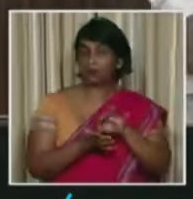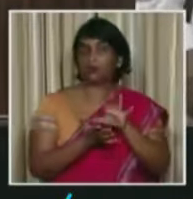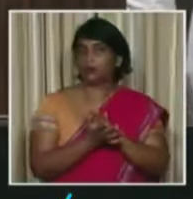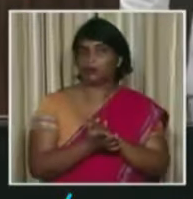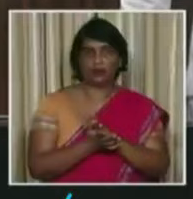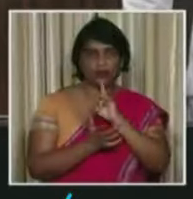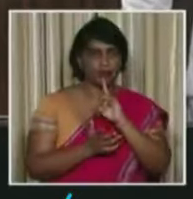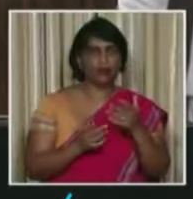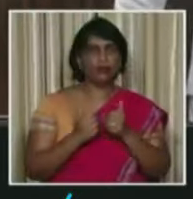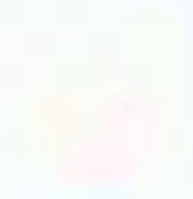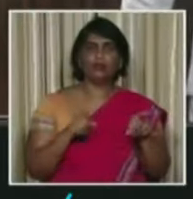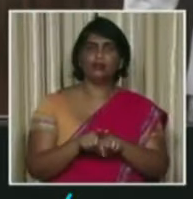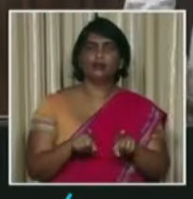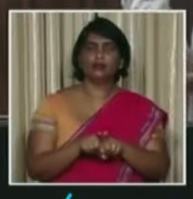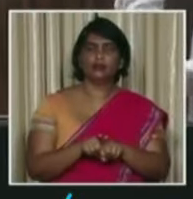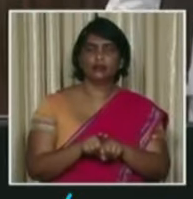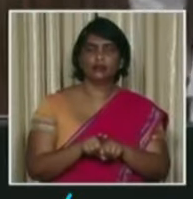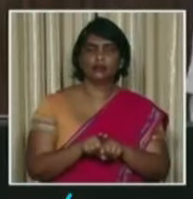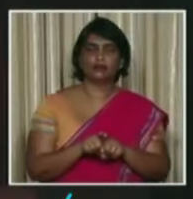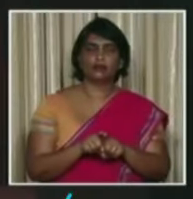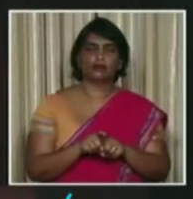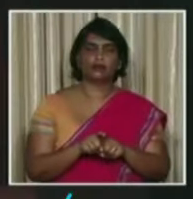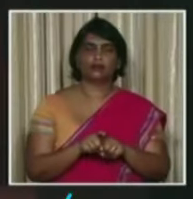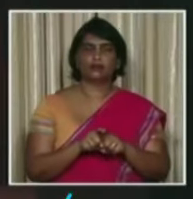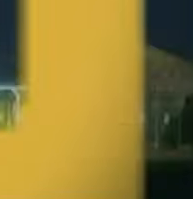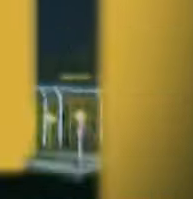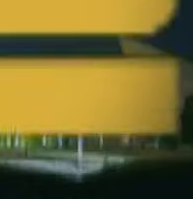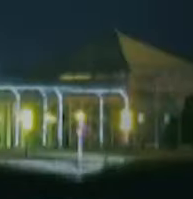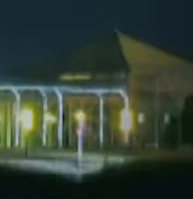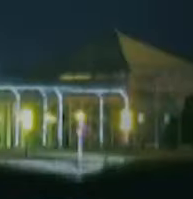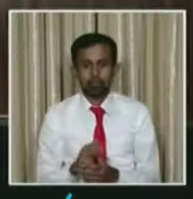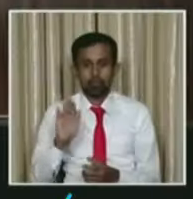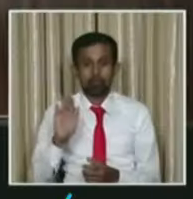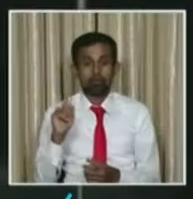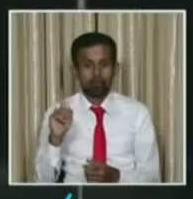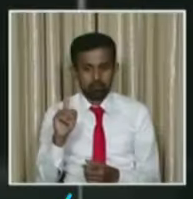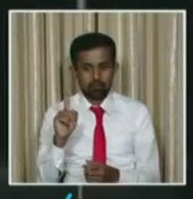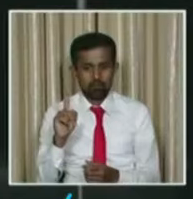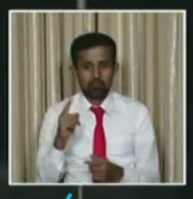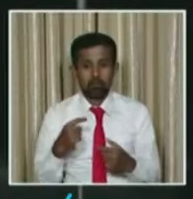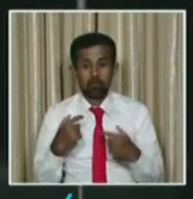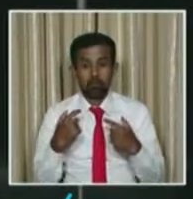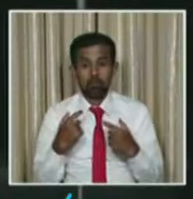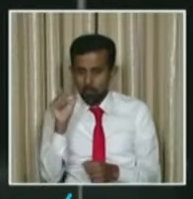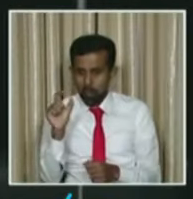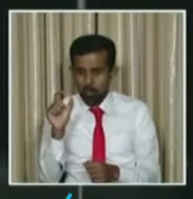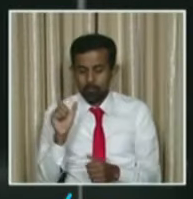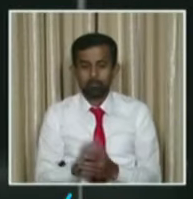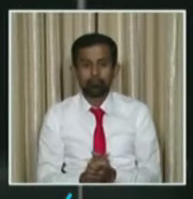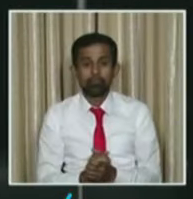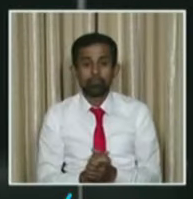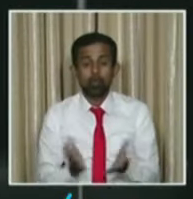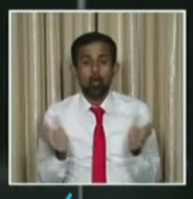after. The fact that there was a decision. Right. Only a discussion. There was only a discussion. There was no decision. Mahinda Rajapaksha Jathika Telecinema